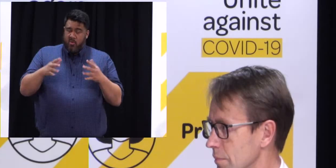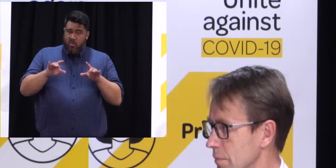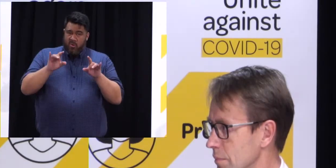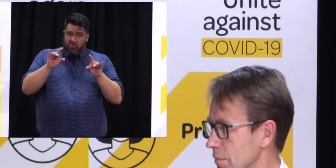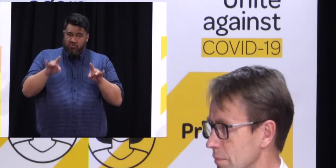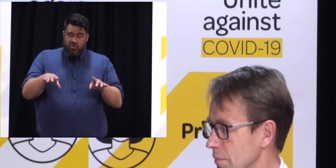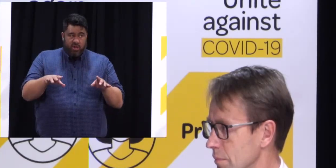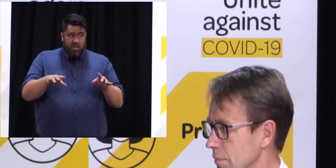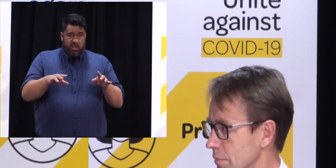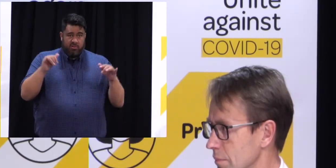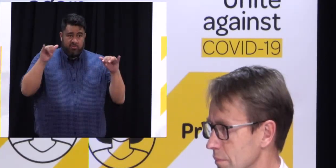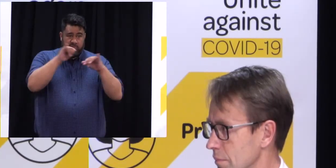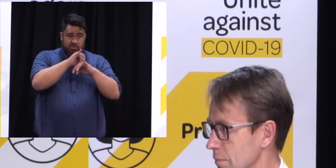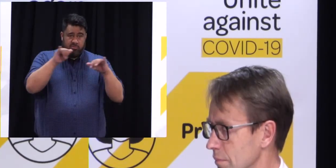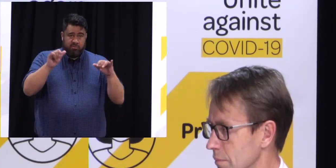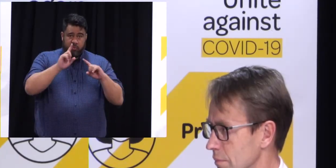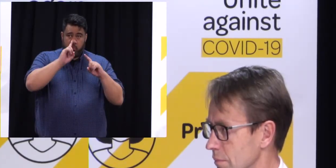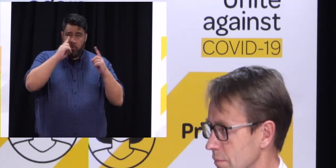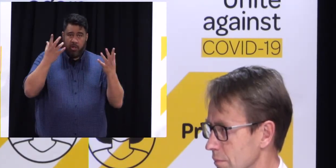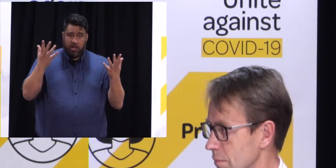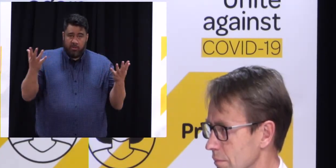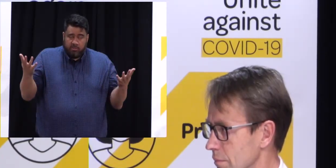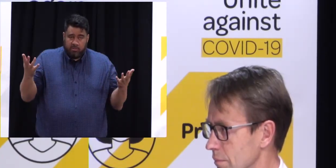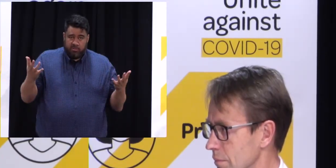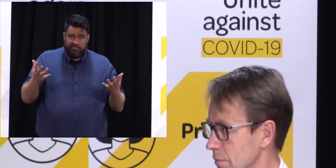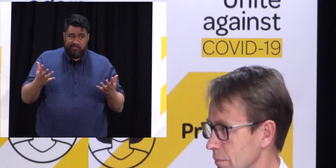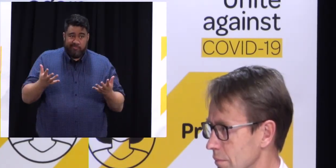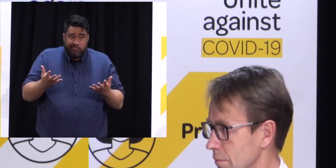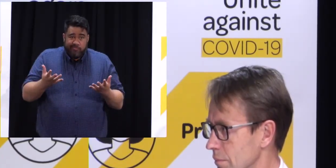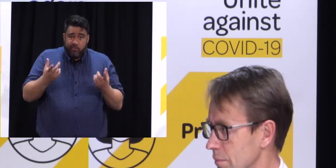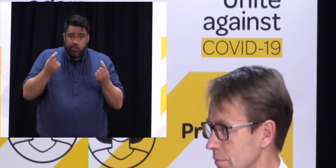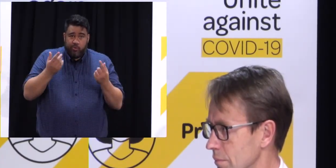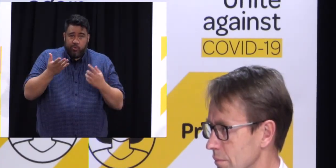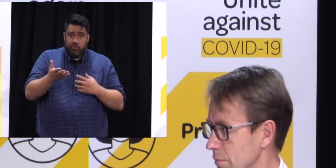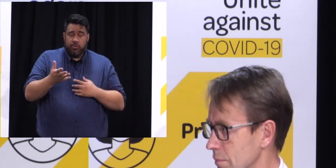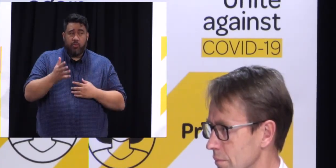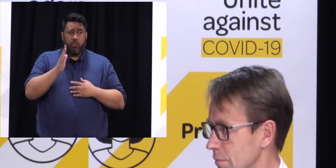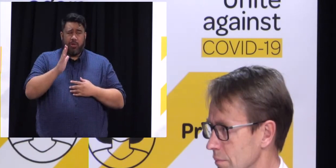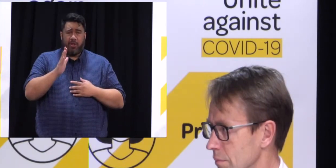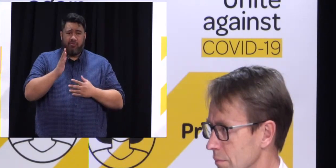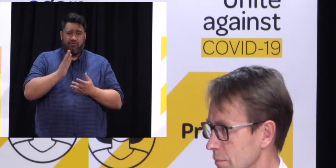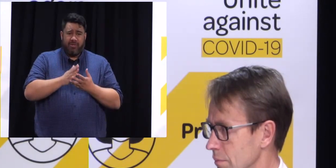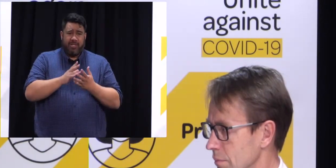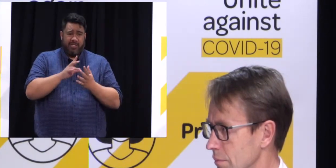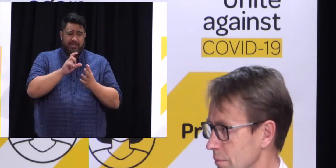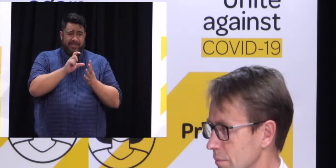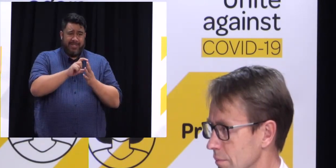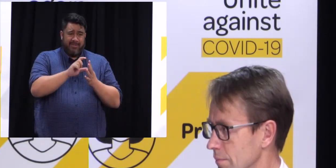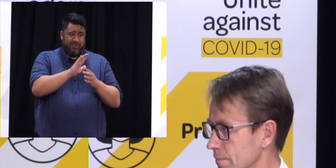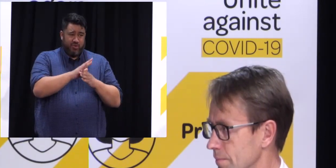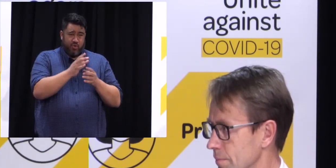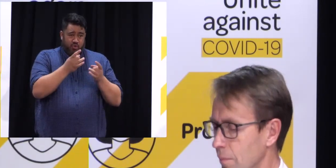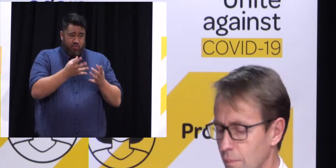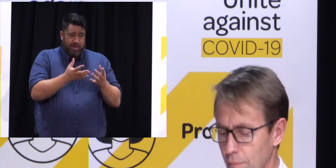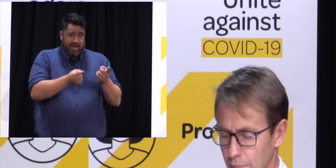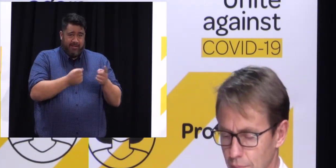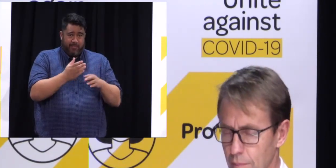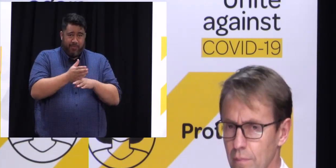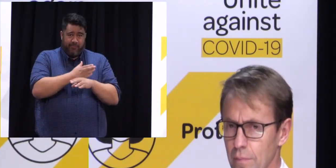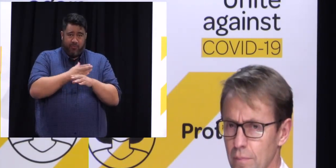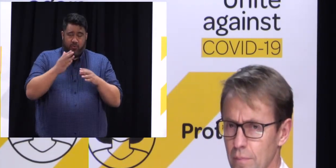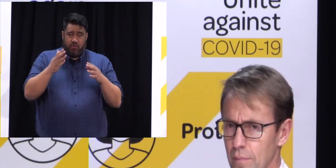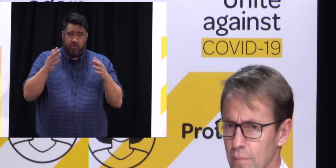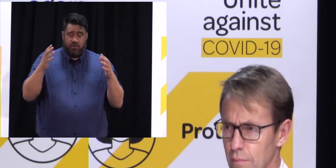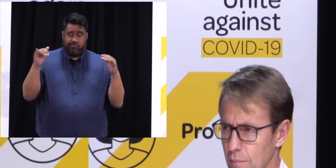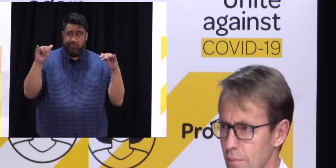just demonstrates how difficult Delta is. And with vaccination protocols and testing protocols and all of the